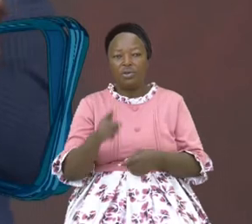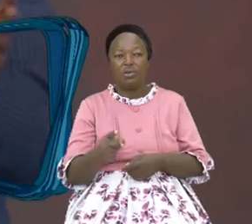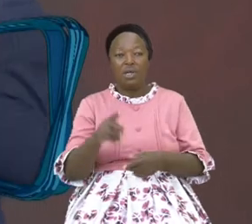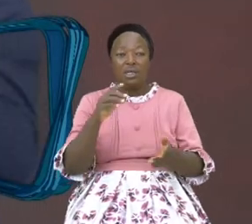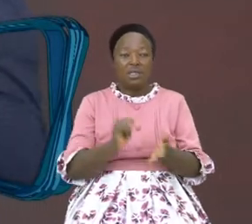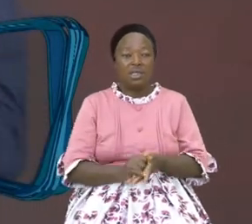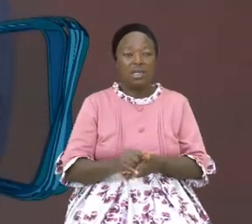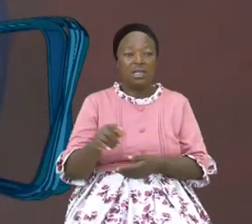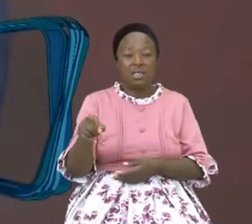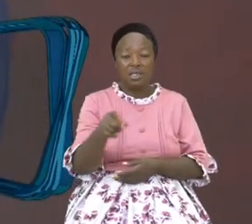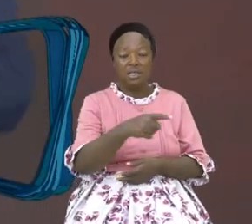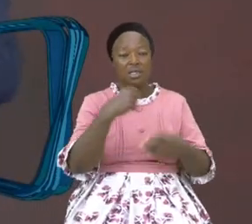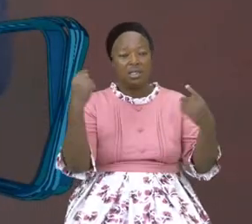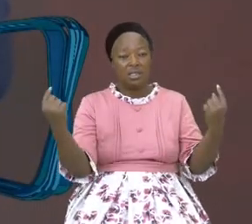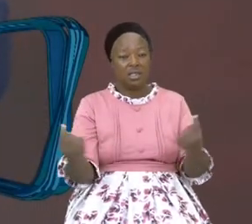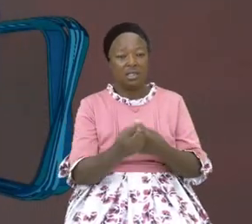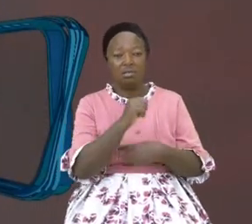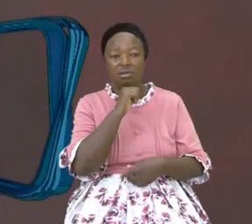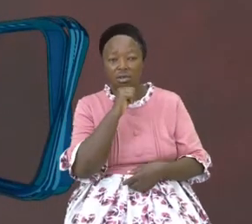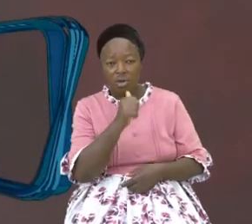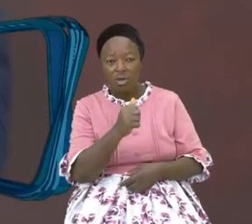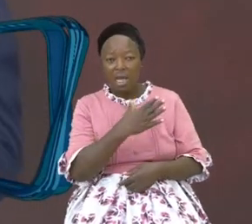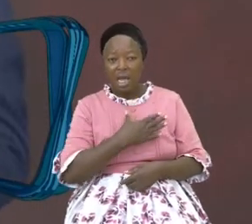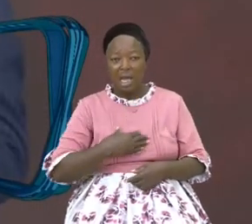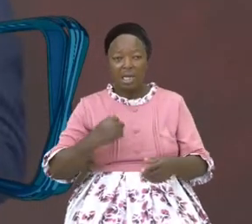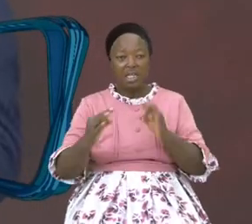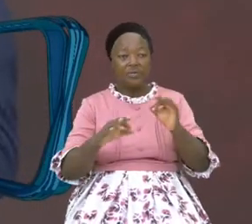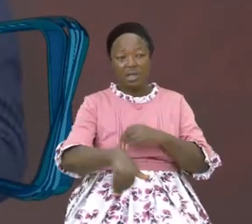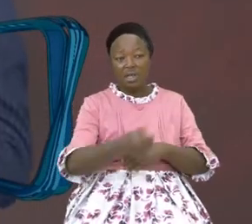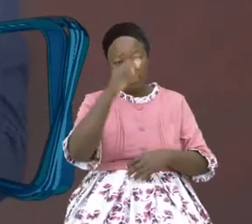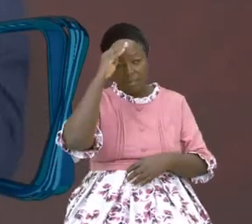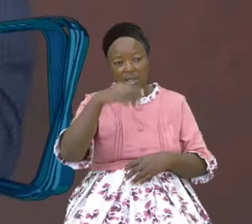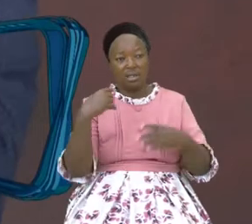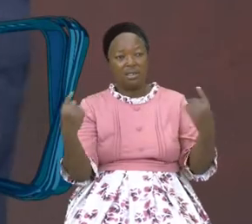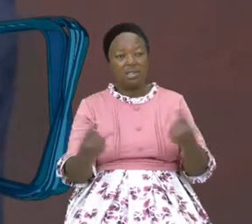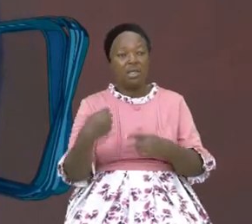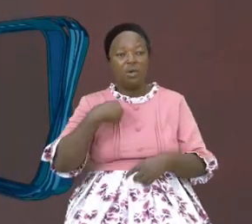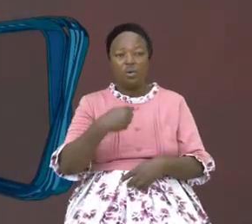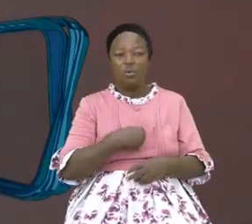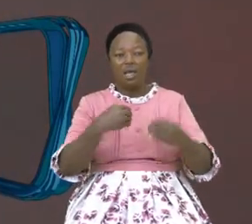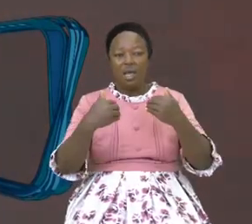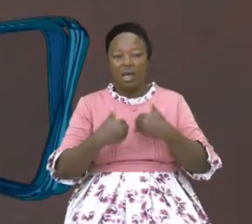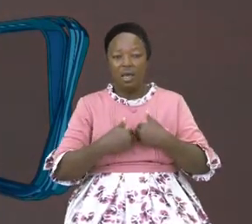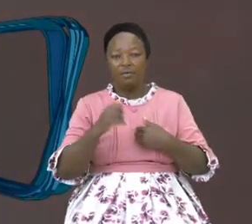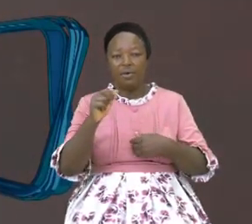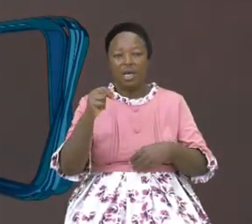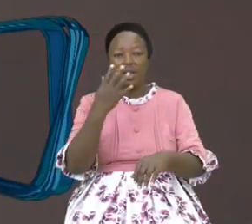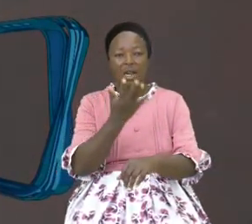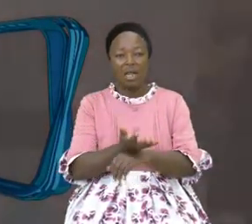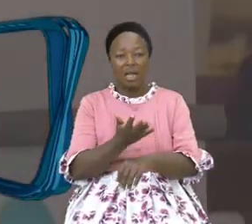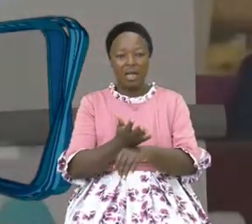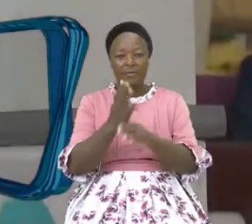that ye sin not, and if any man sin, we have